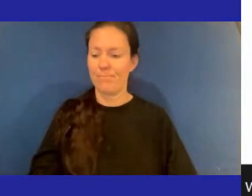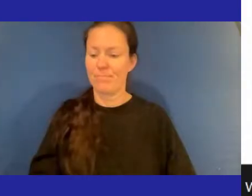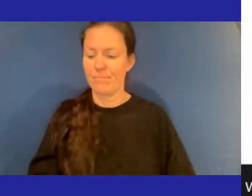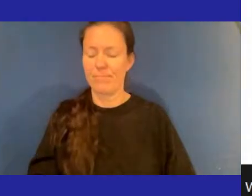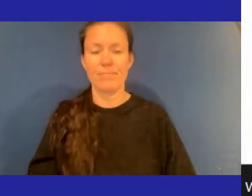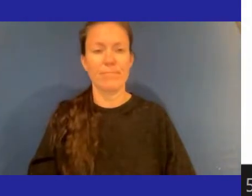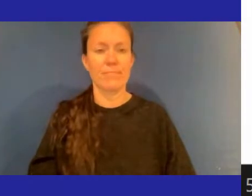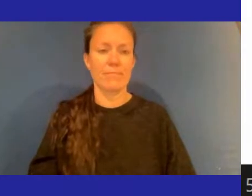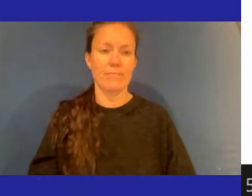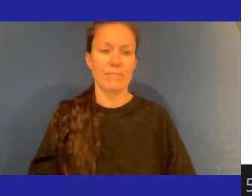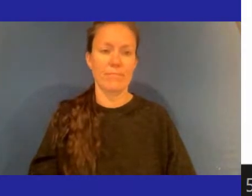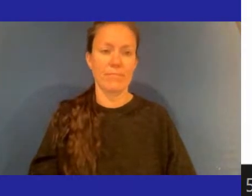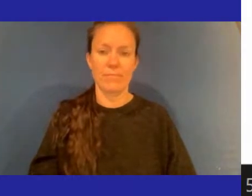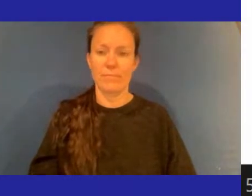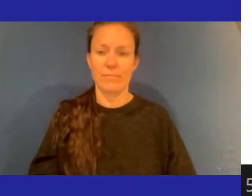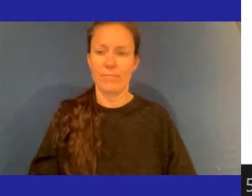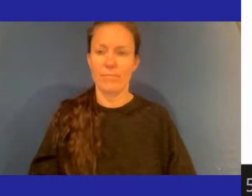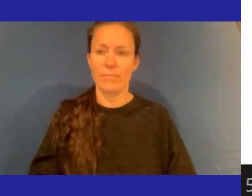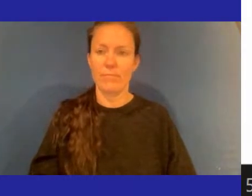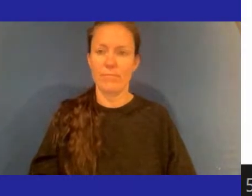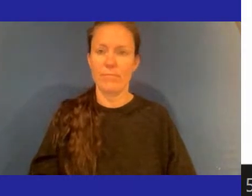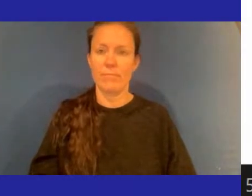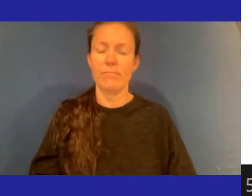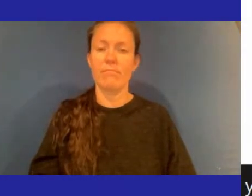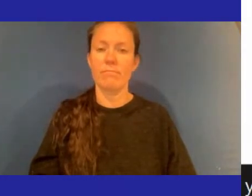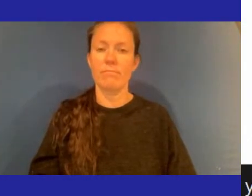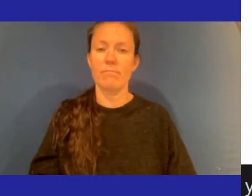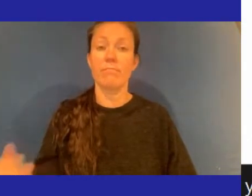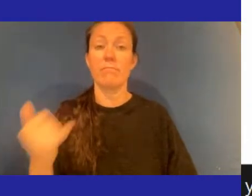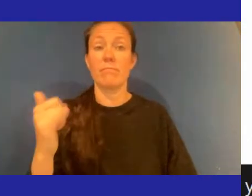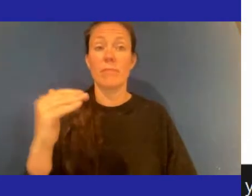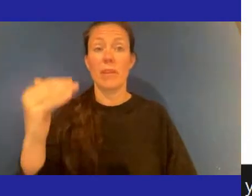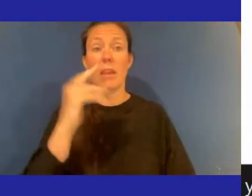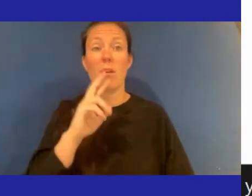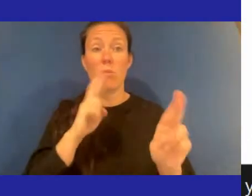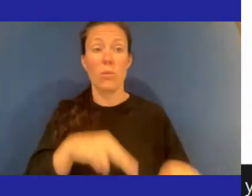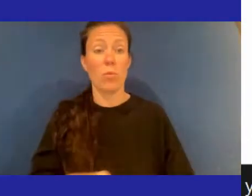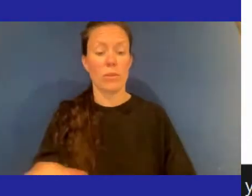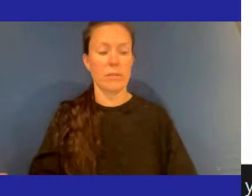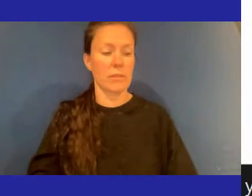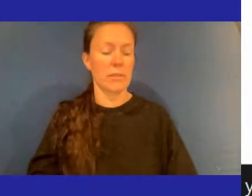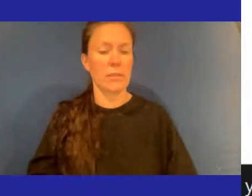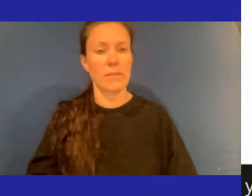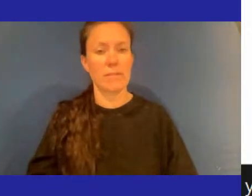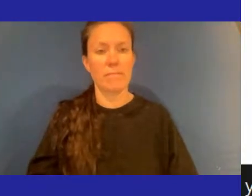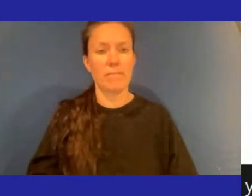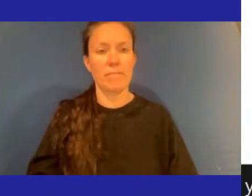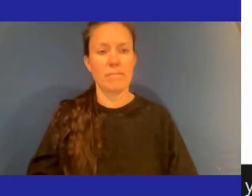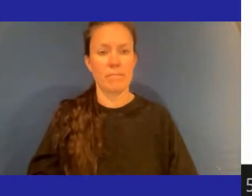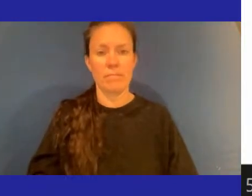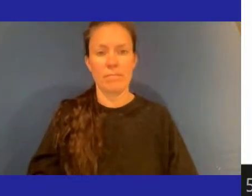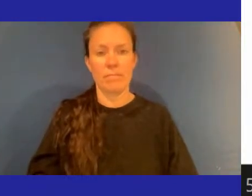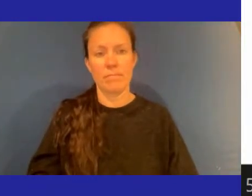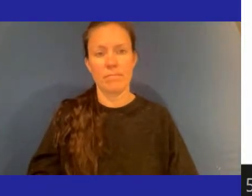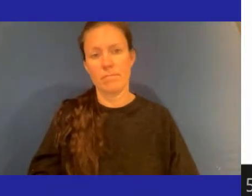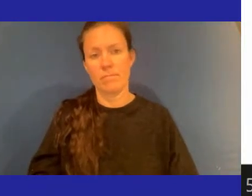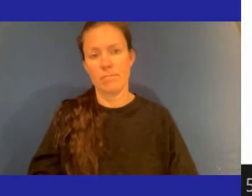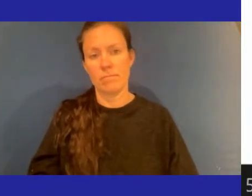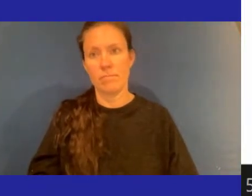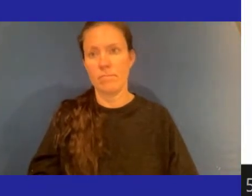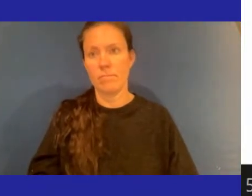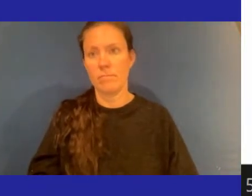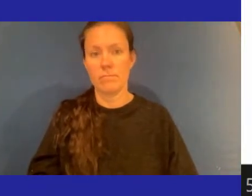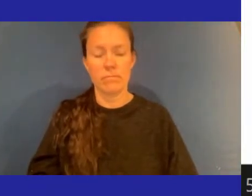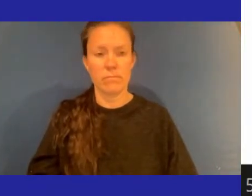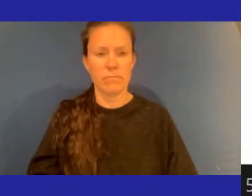you. All right, and now our reports. We have hopefully at least 5 minutes for Yes. each of you, so we can